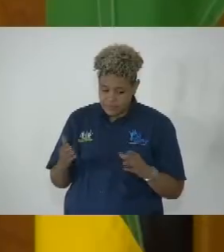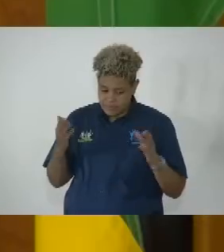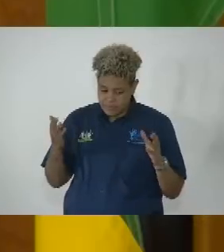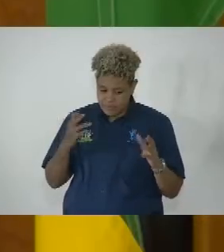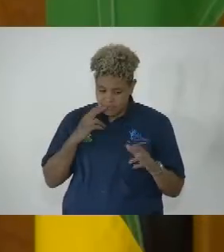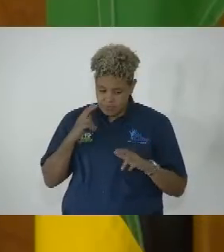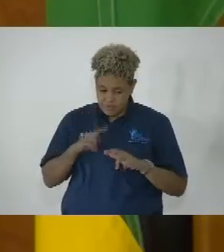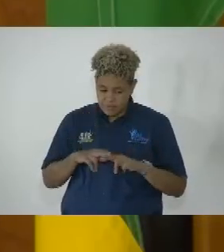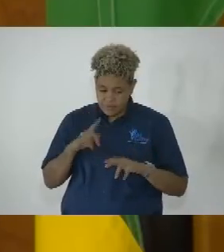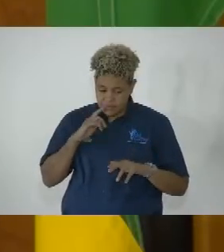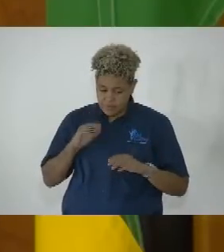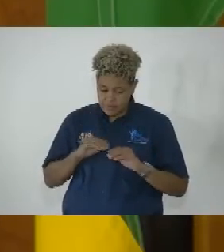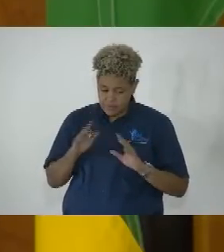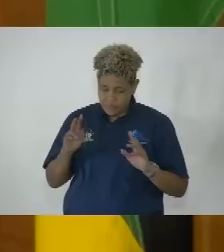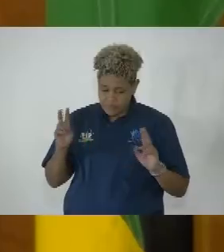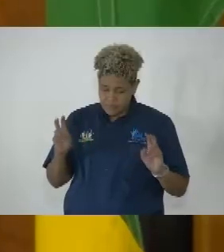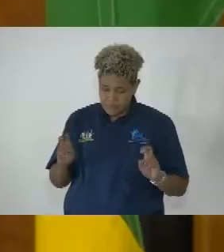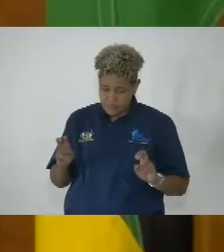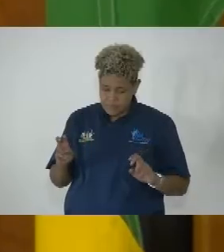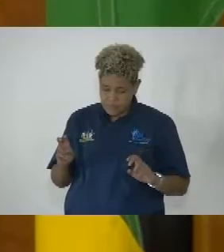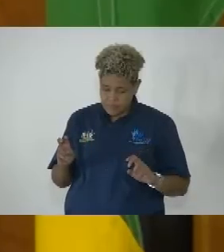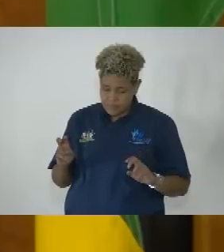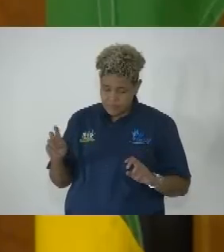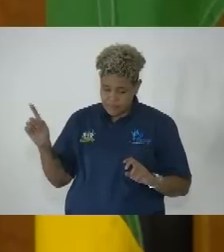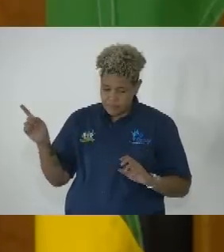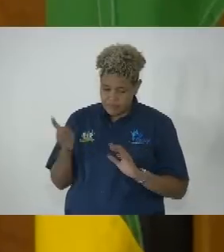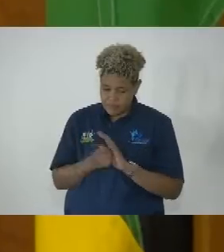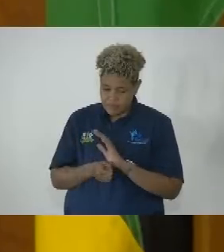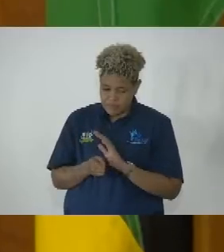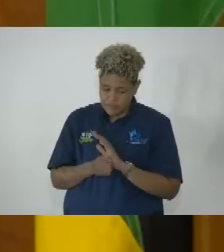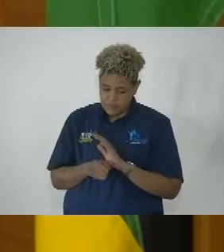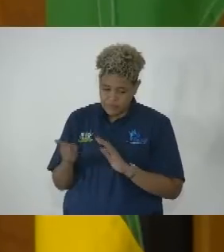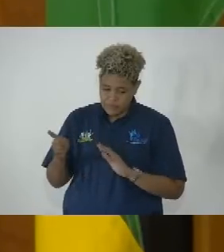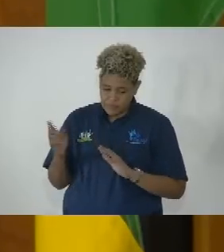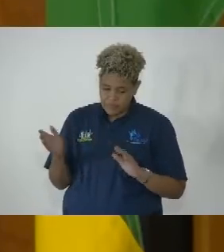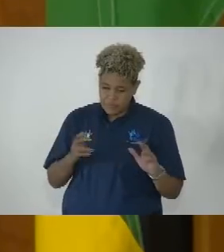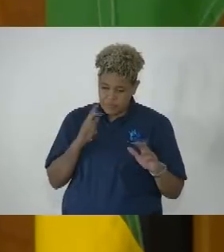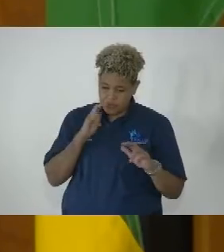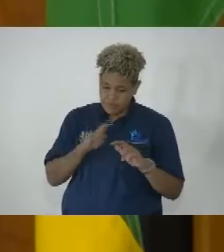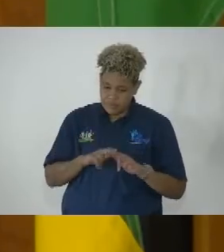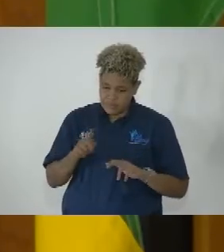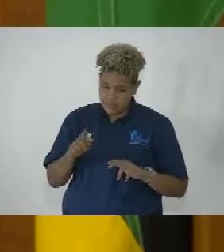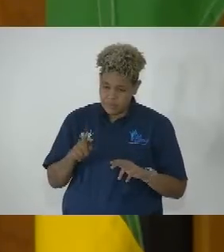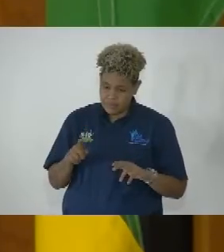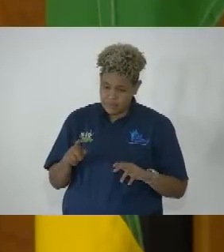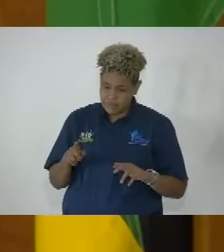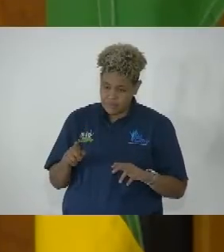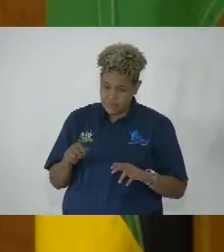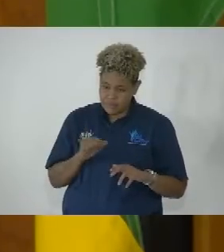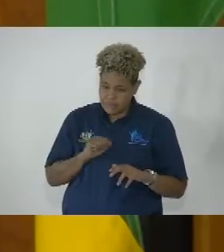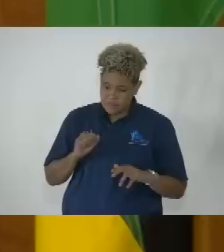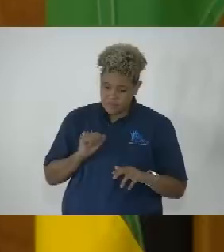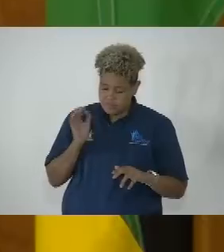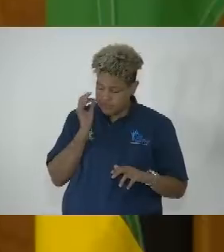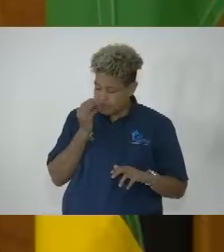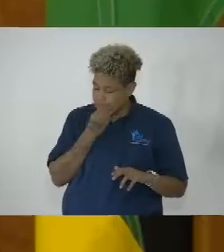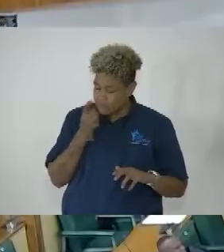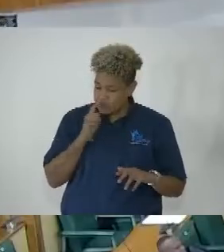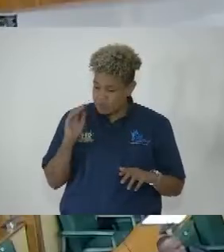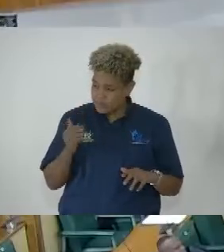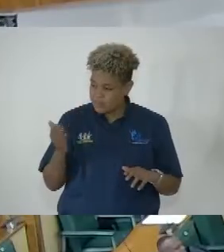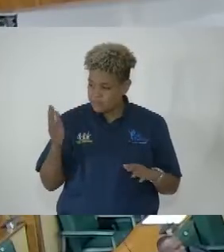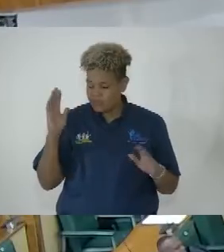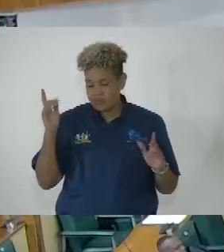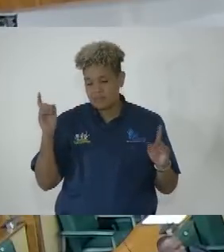matter. Yes, Chair. Thank you for the guidance. President, 1 minute. thank you for the guidance. Are you prepared to yield, Senator Morris? Apparently, the Speaker